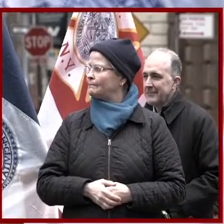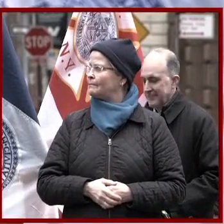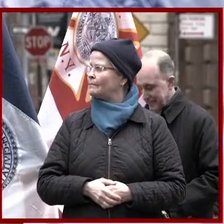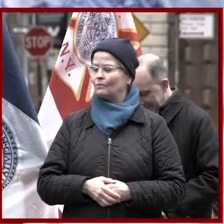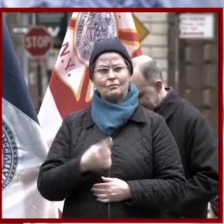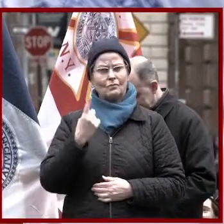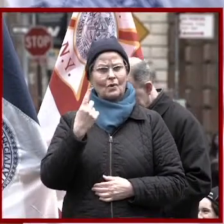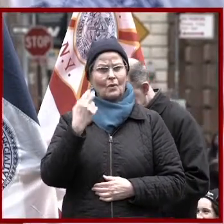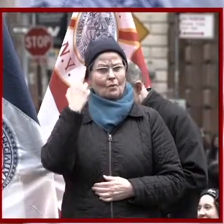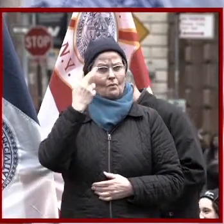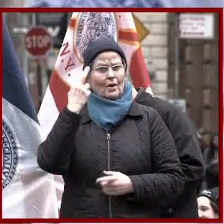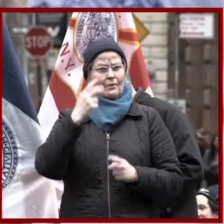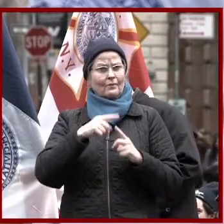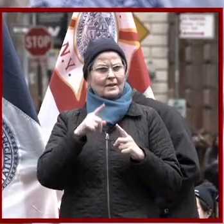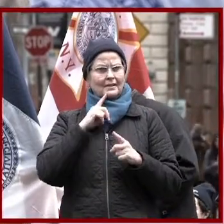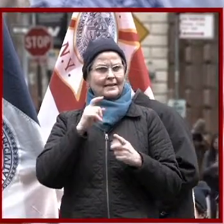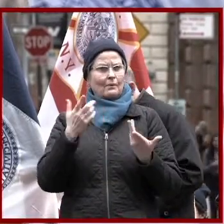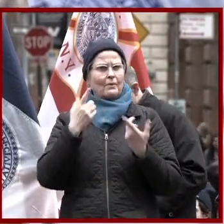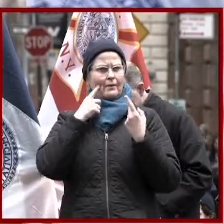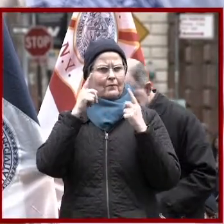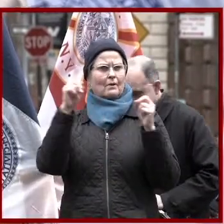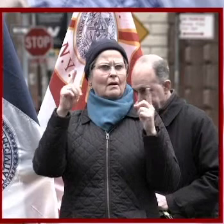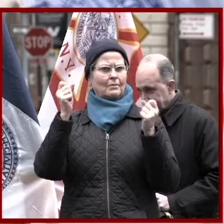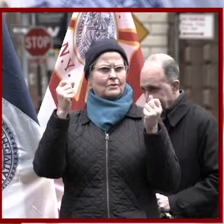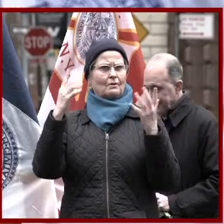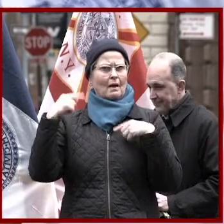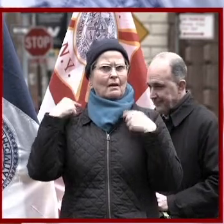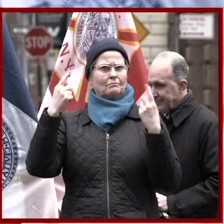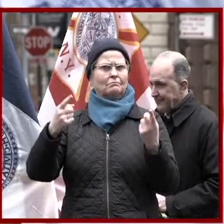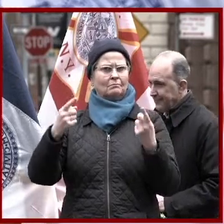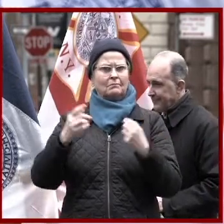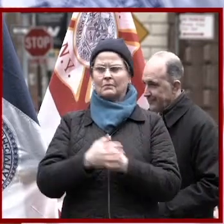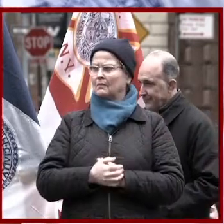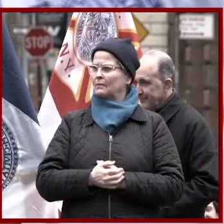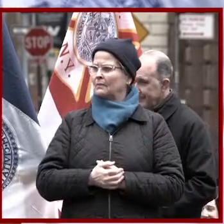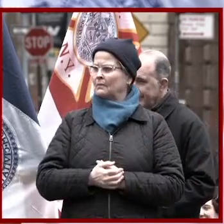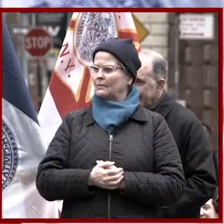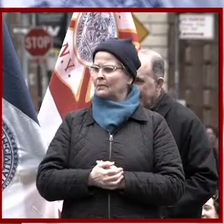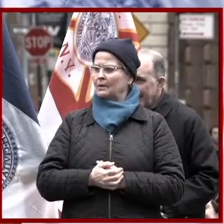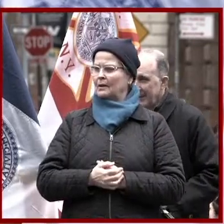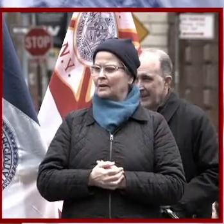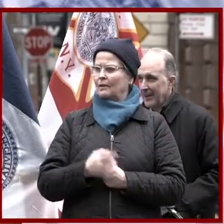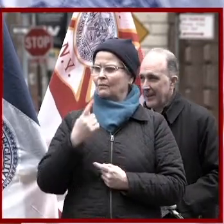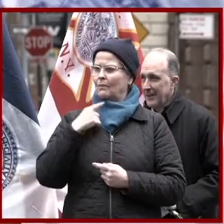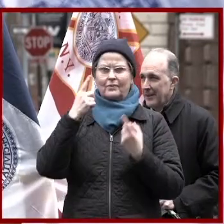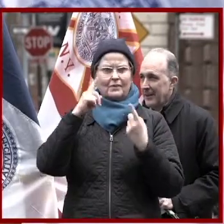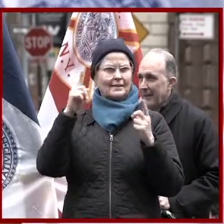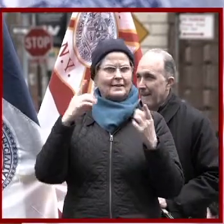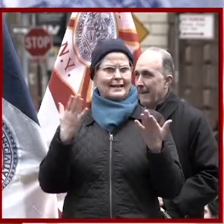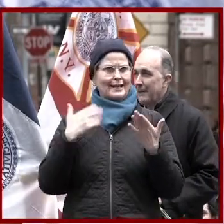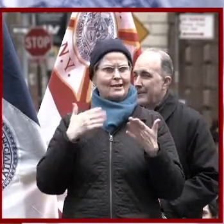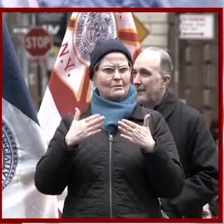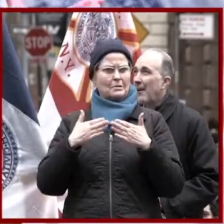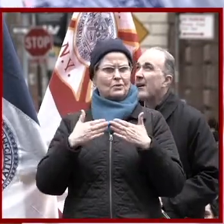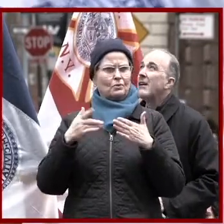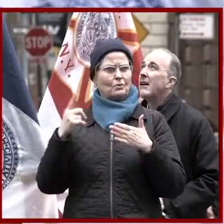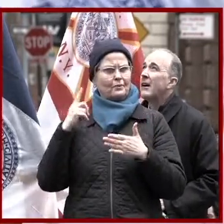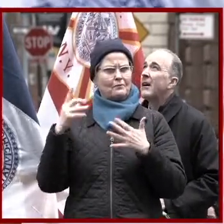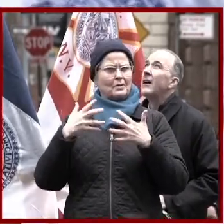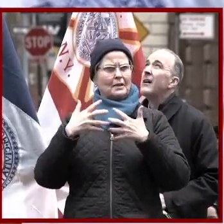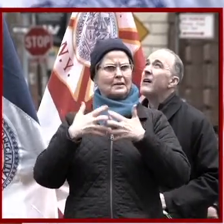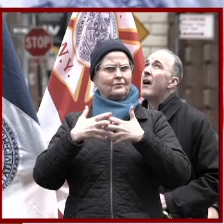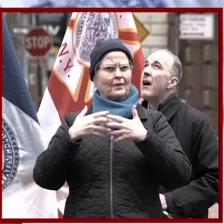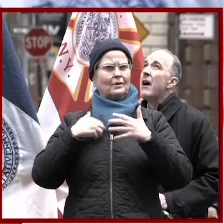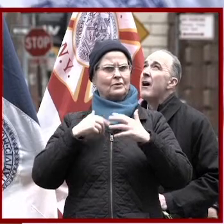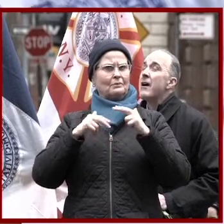one of the reasons why we have been able to accomplish so much and what we have done here in connection with the Triangle Shirtwaist Fire is because of